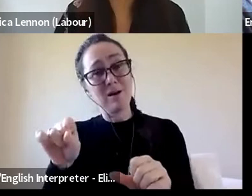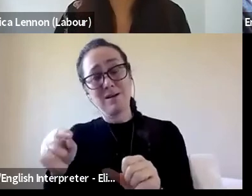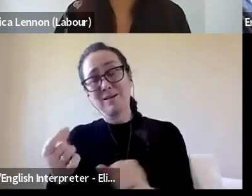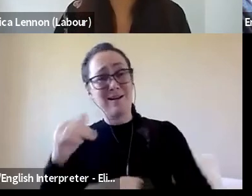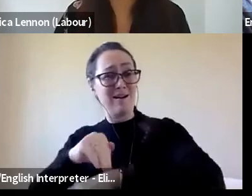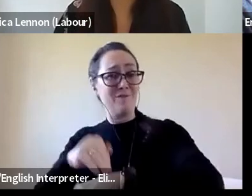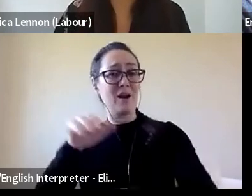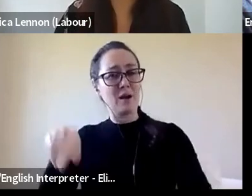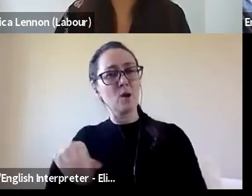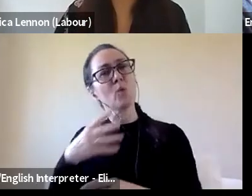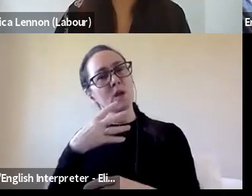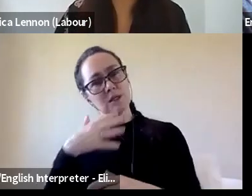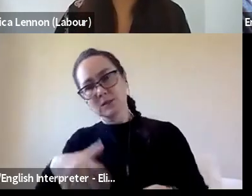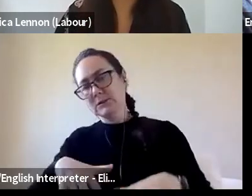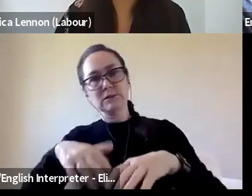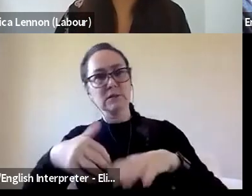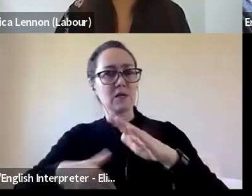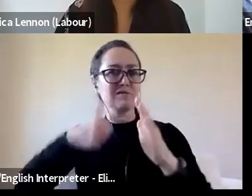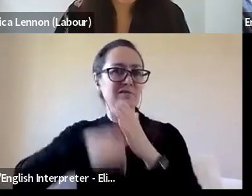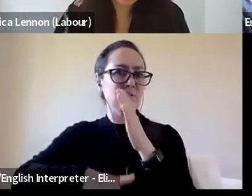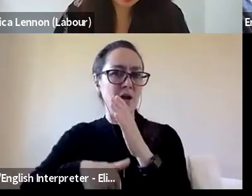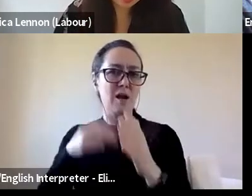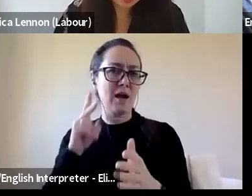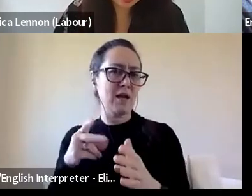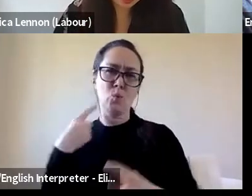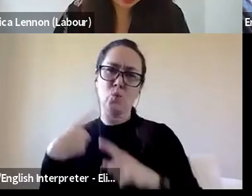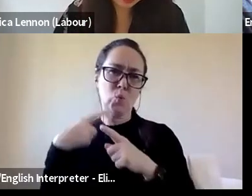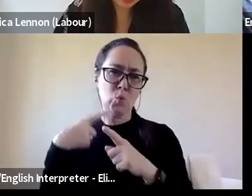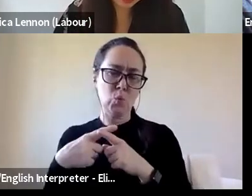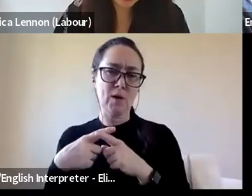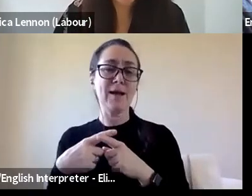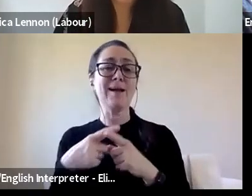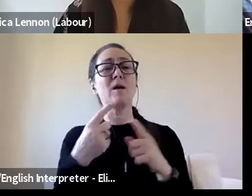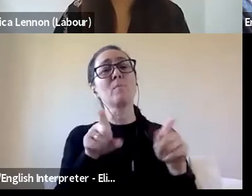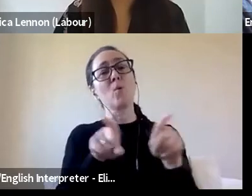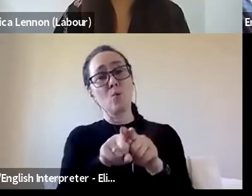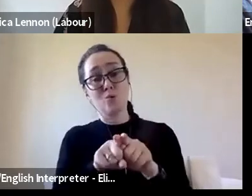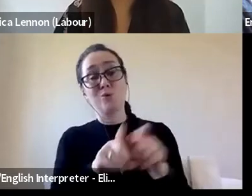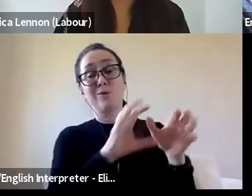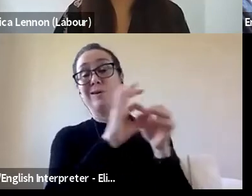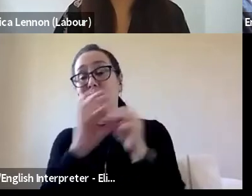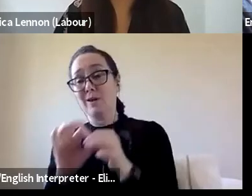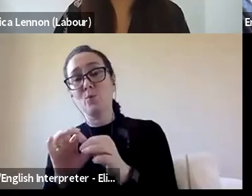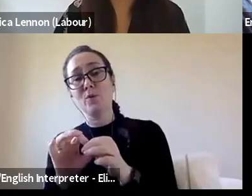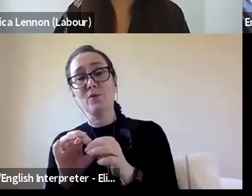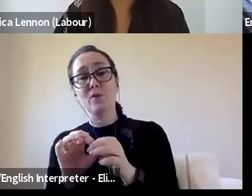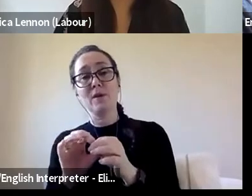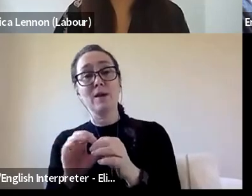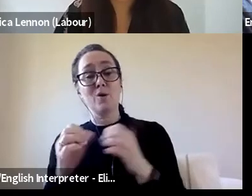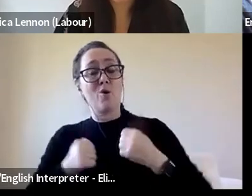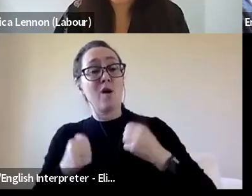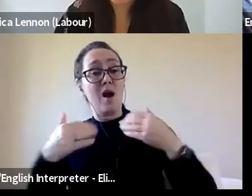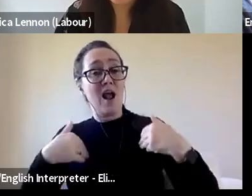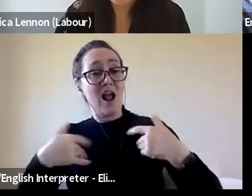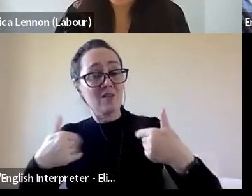shift towards a more preventative healthcare system. Thank you. Jeremy Balfour,